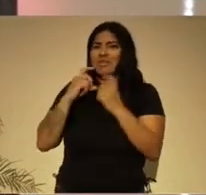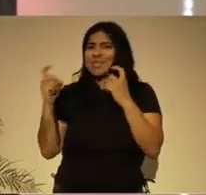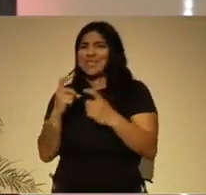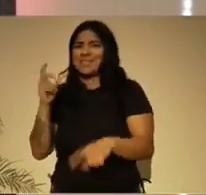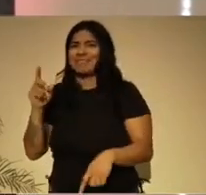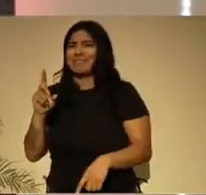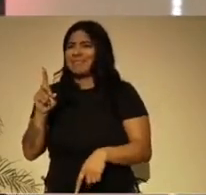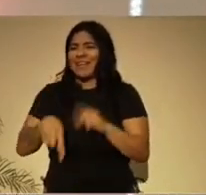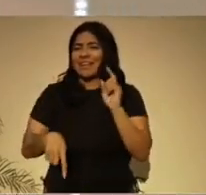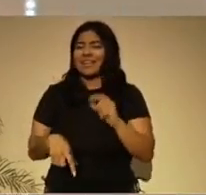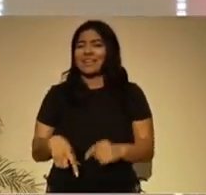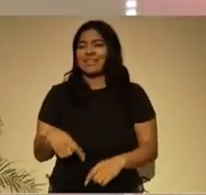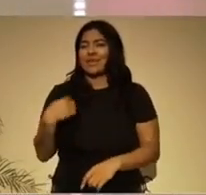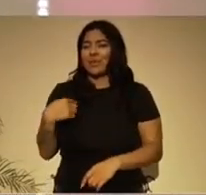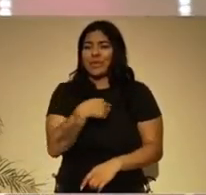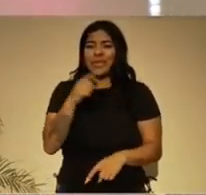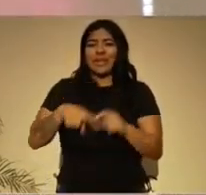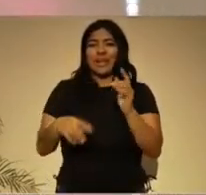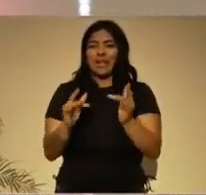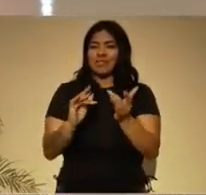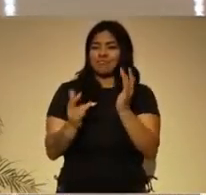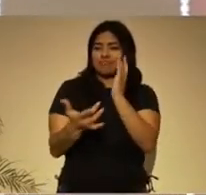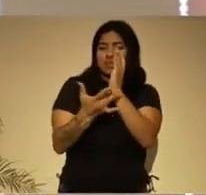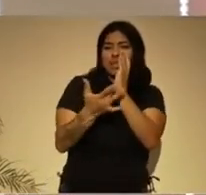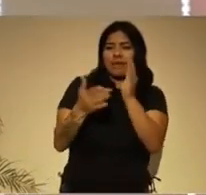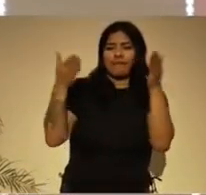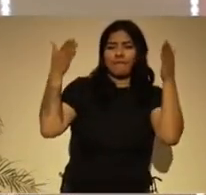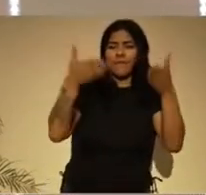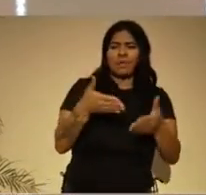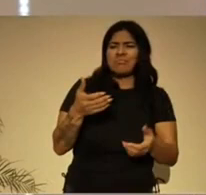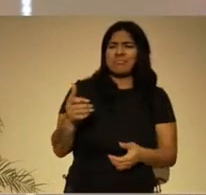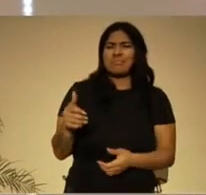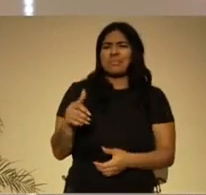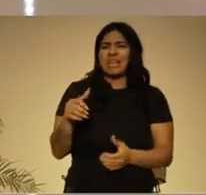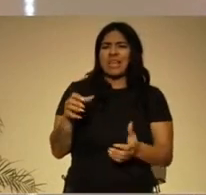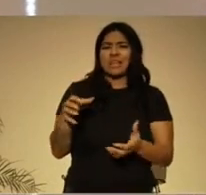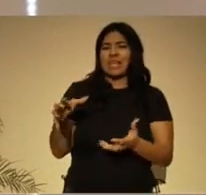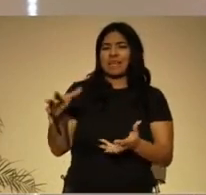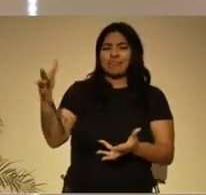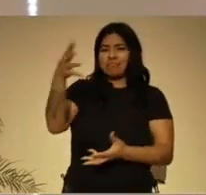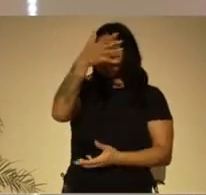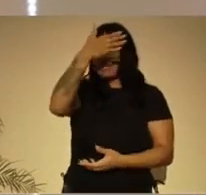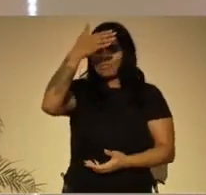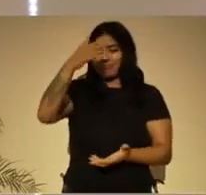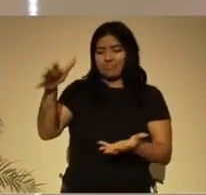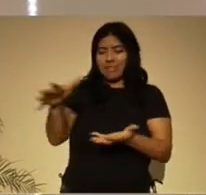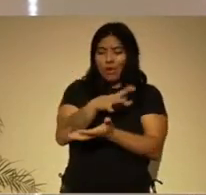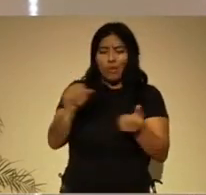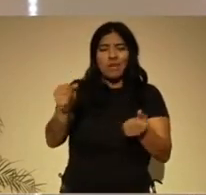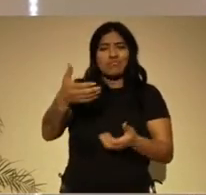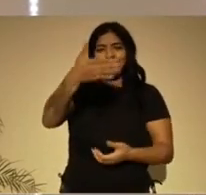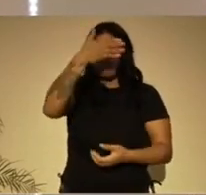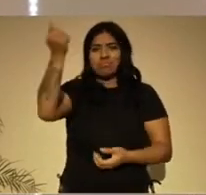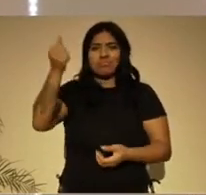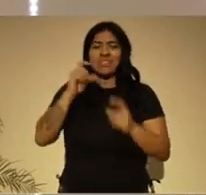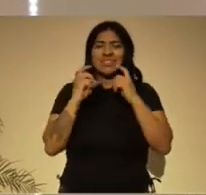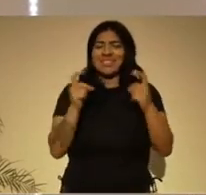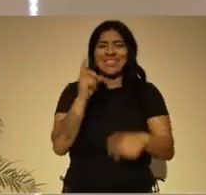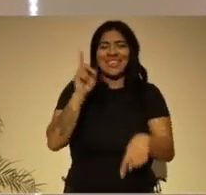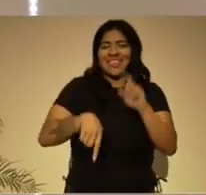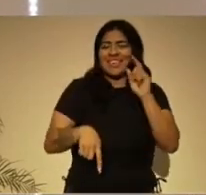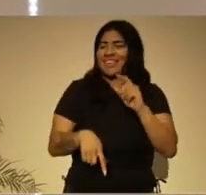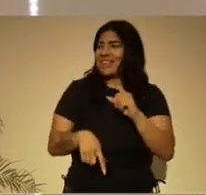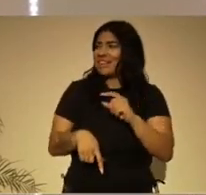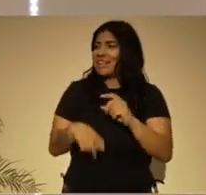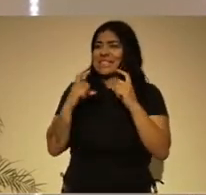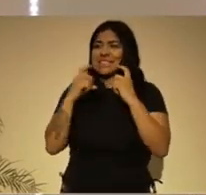cannot be so technology focused that it somehow erases our hard drive and erases sin. Because